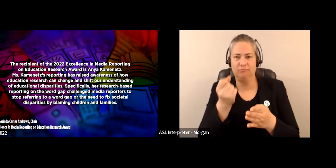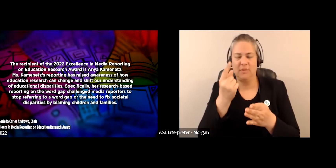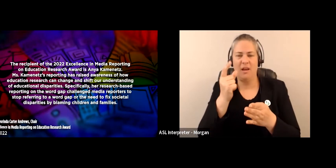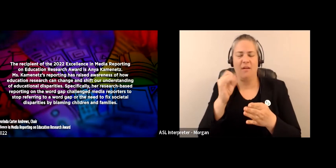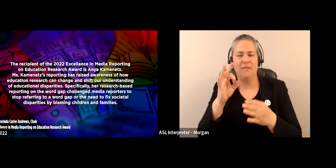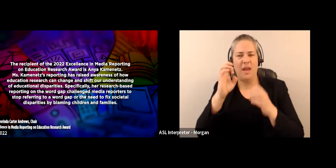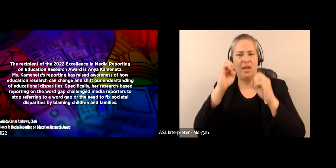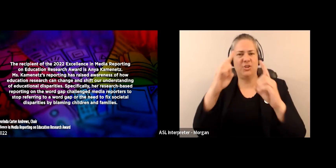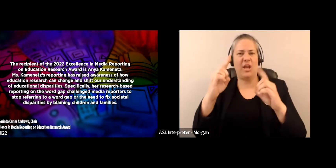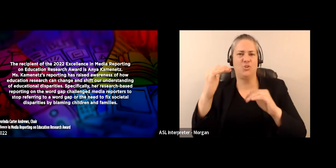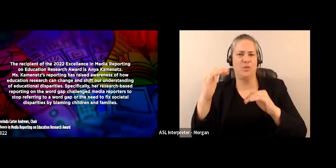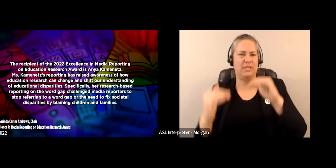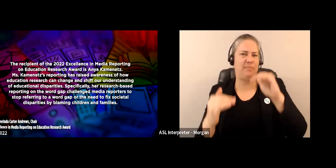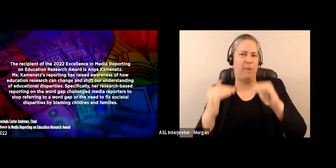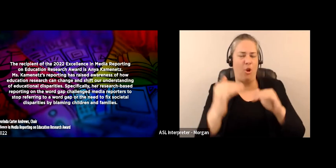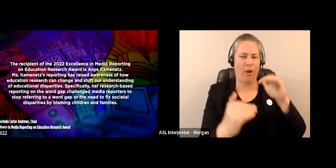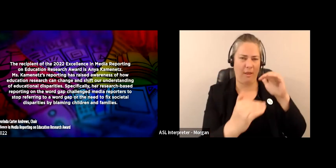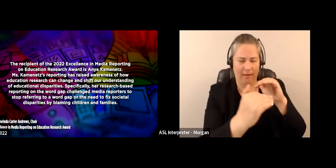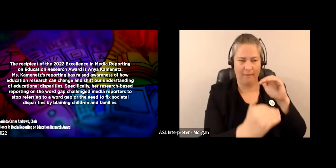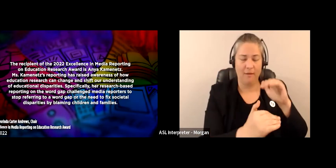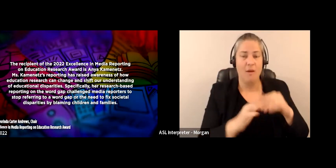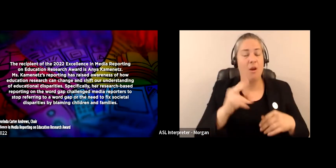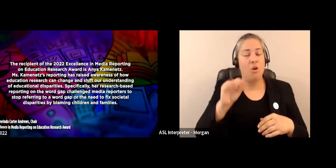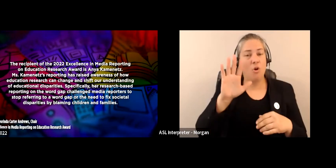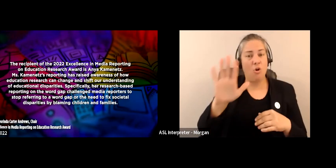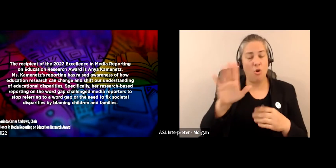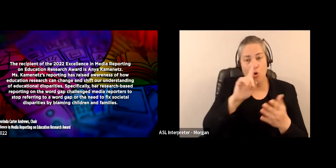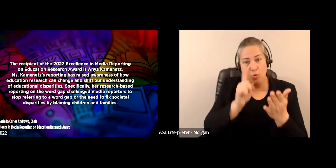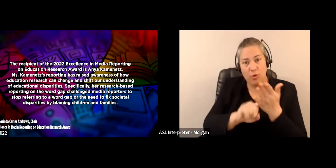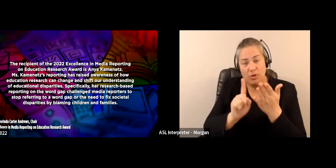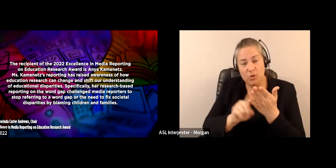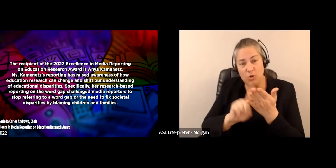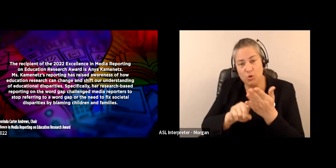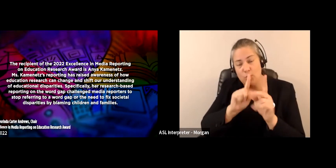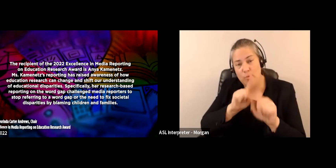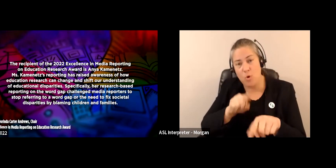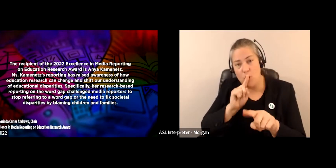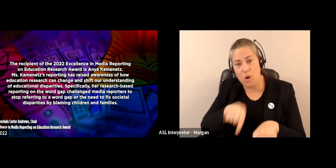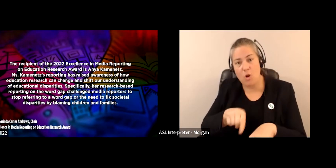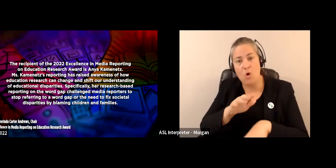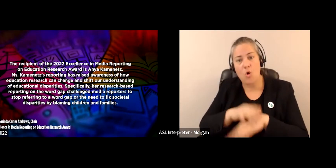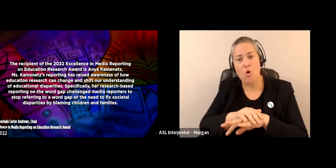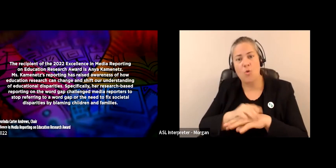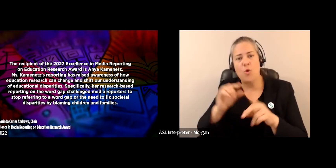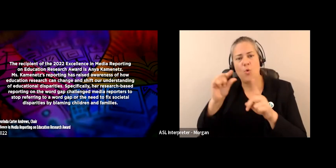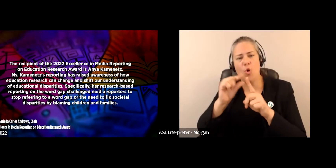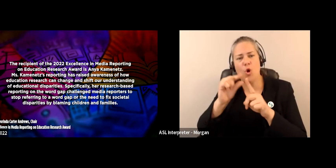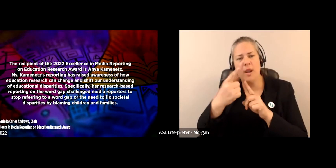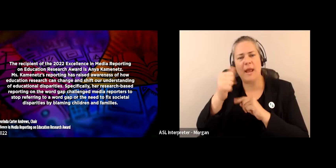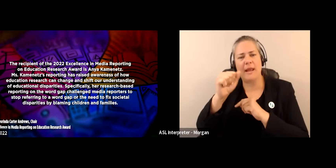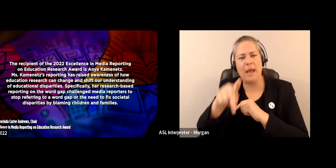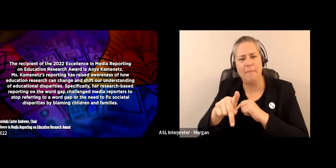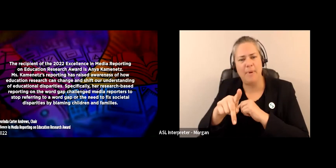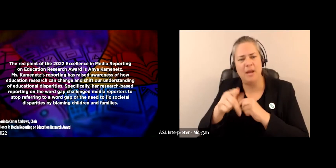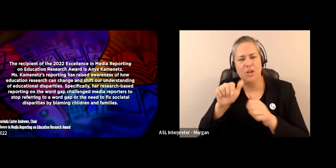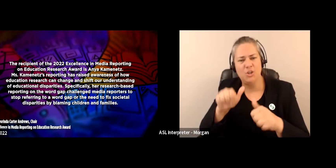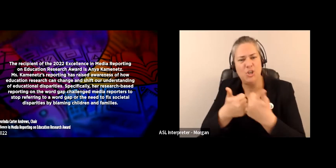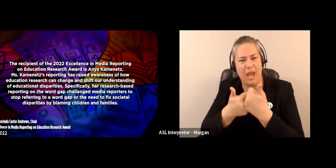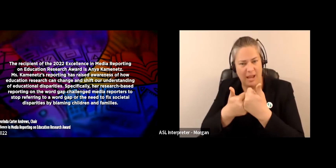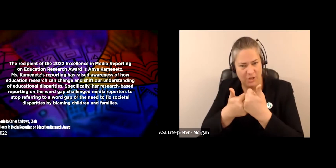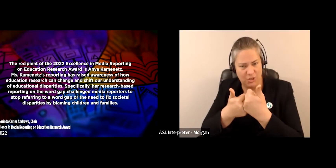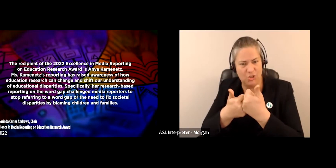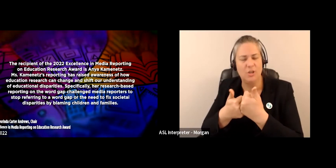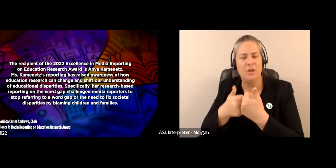disparities. Specifically, her research-based reporting on the word gap challenged media reporters to